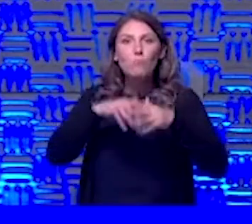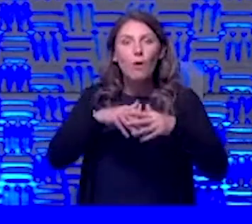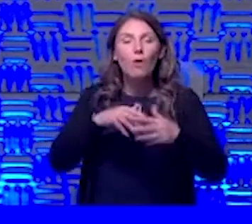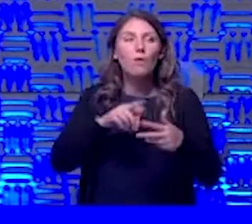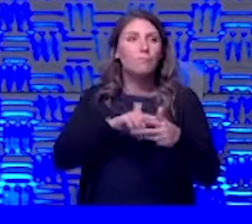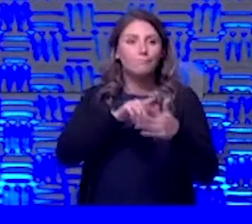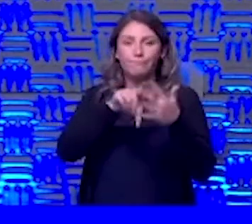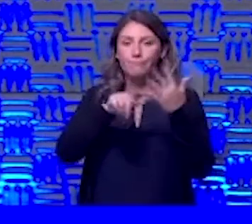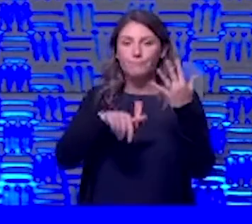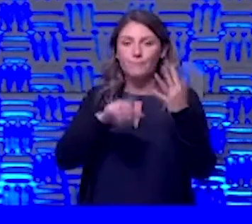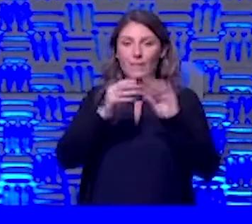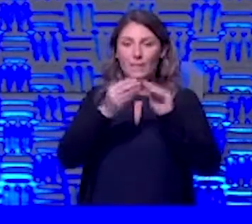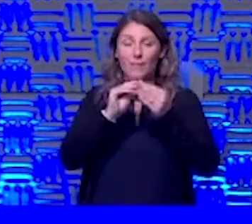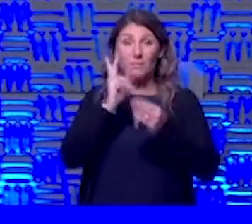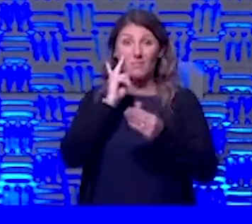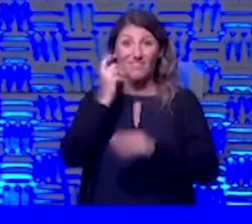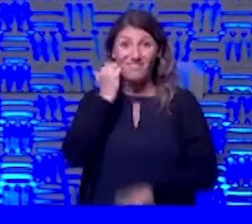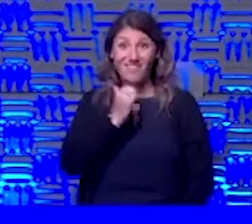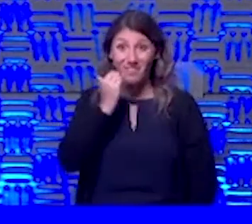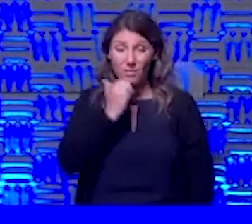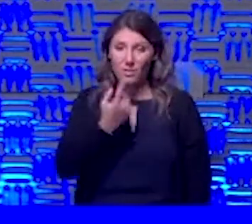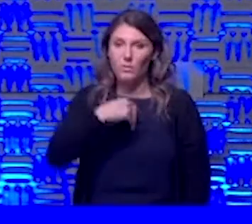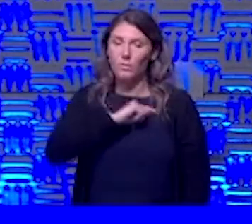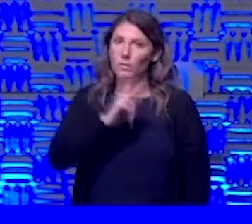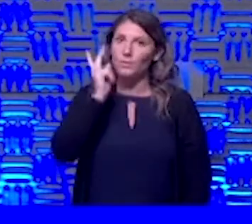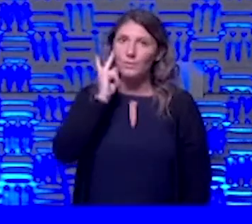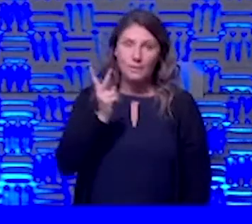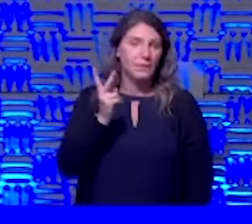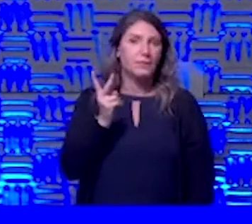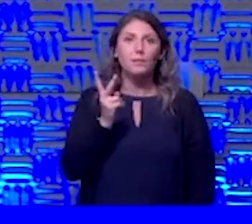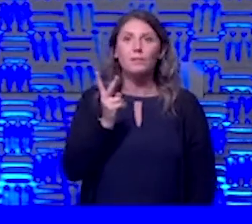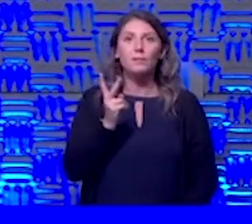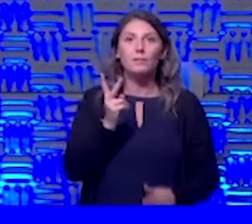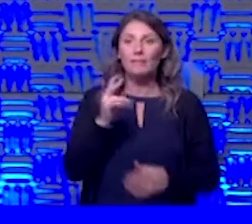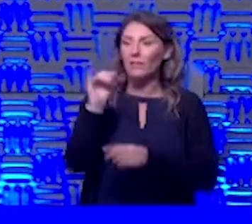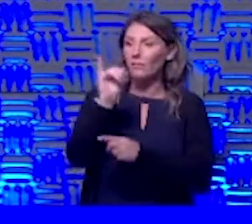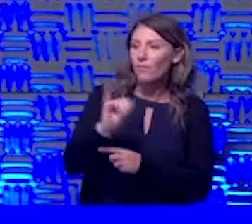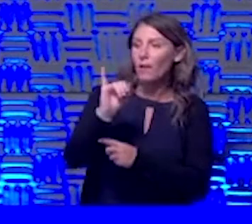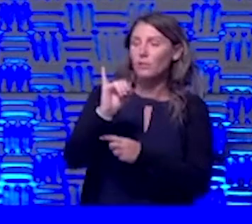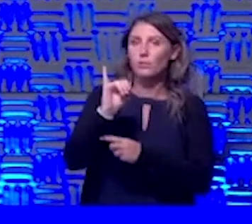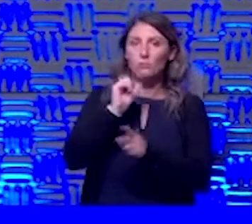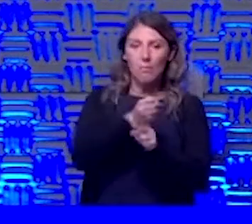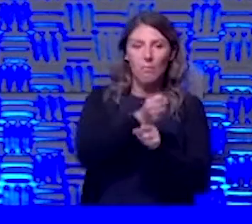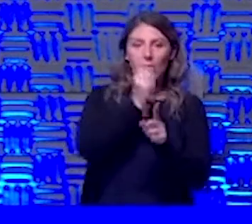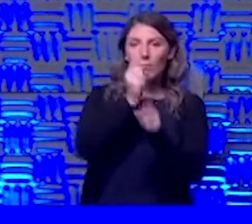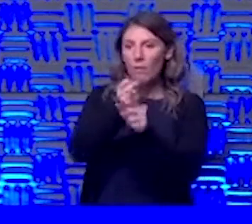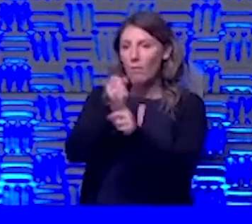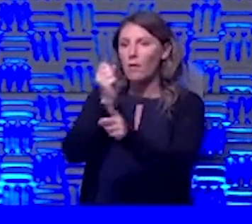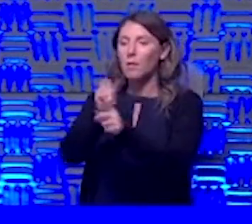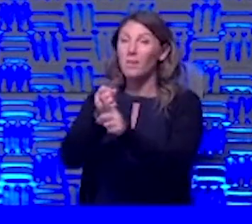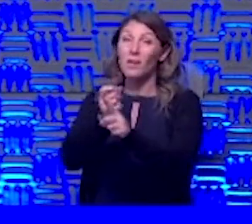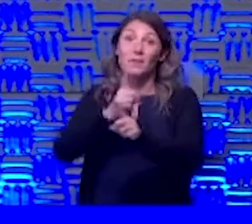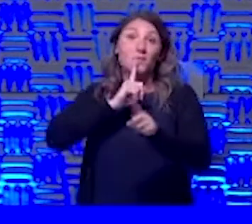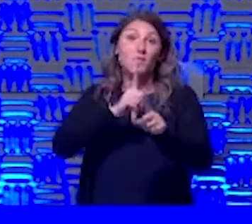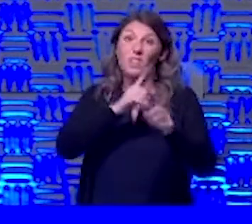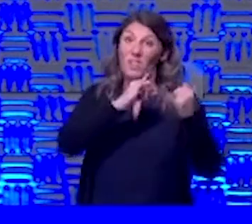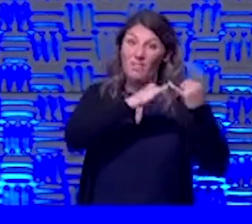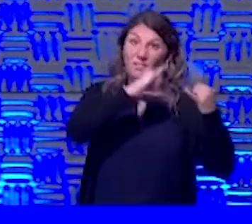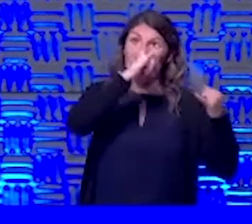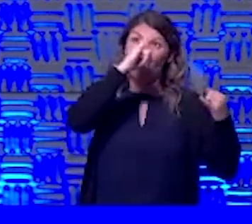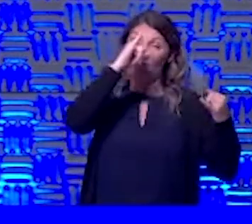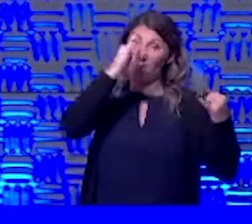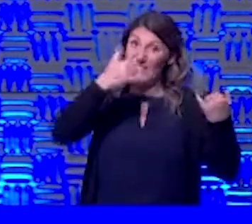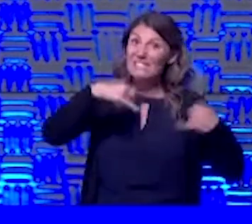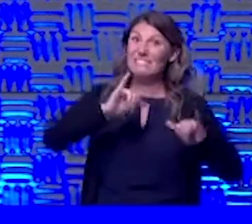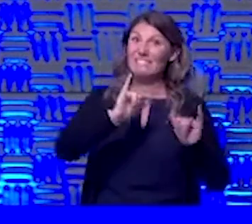from the numbers that we're seeing every day, we are continuing to see infection after infection. I think we are still really in the expansion period. I do not